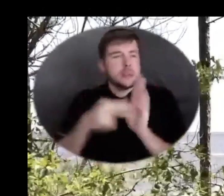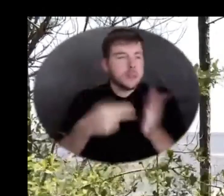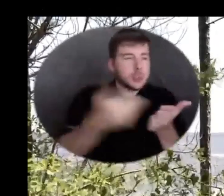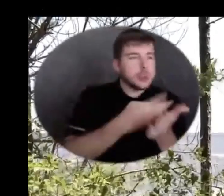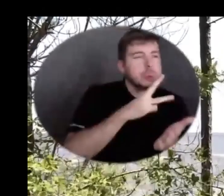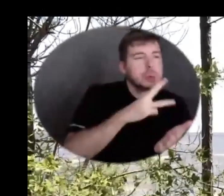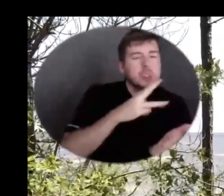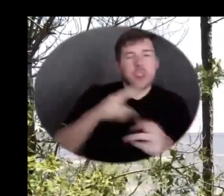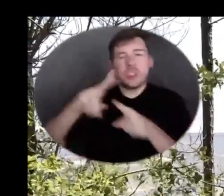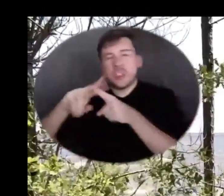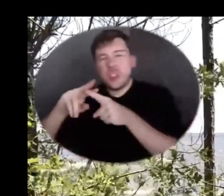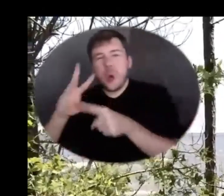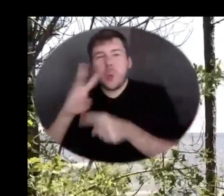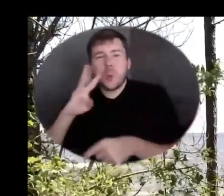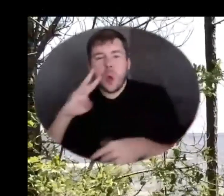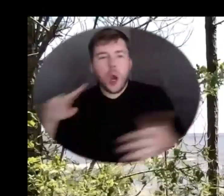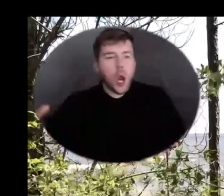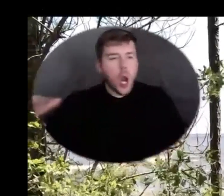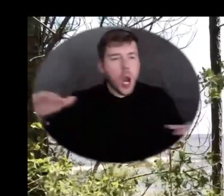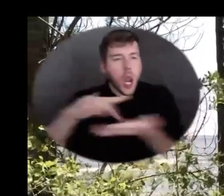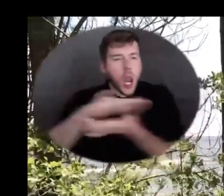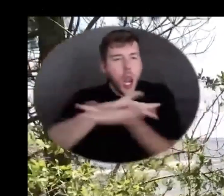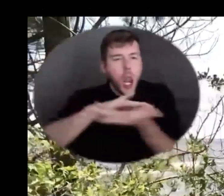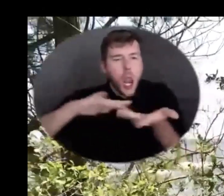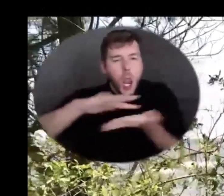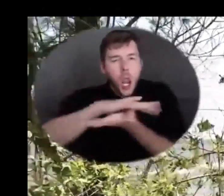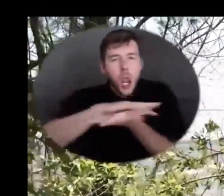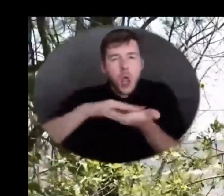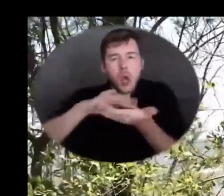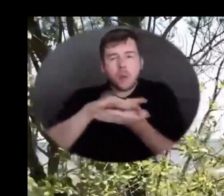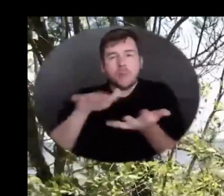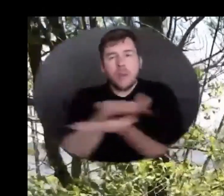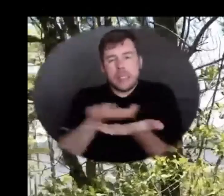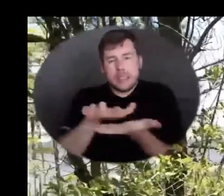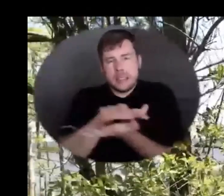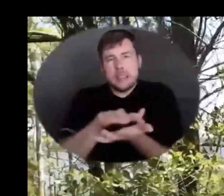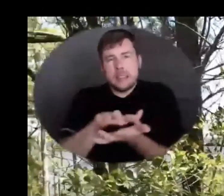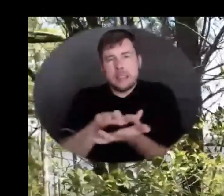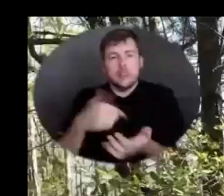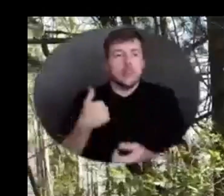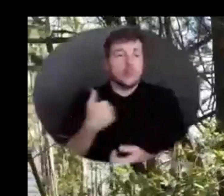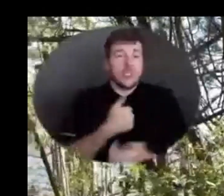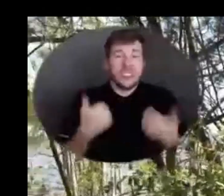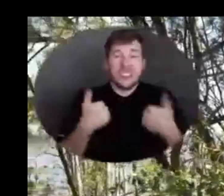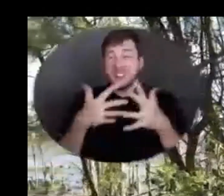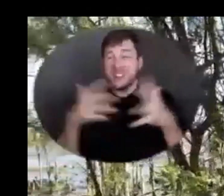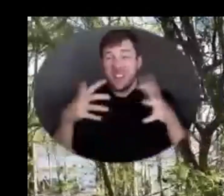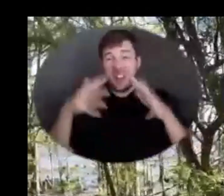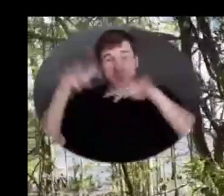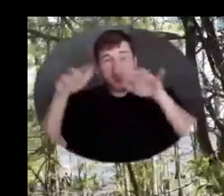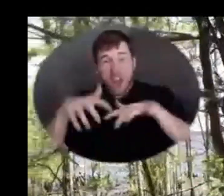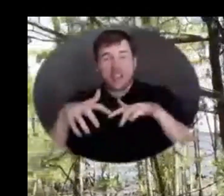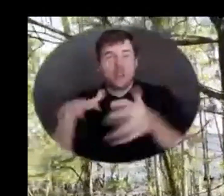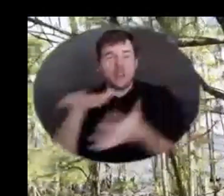from rivers meet the saltwater from the oceans. So you have like an inlet out on the Outer Banks, and you have a freshwater river that's really full right now with all the rainwater we've